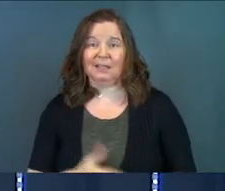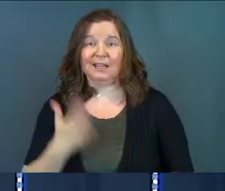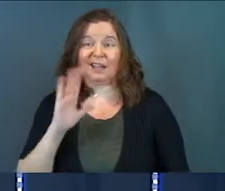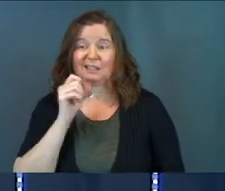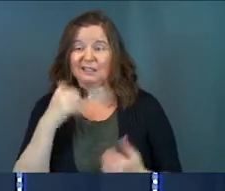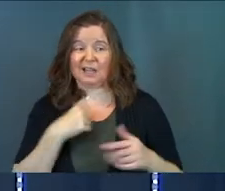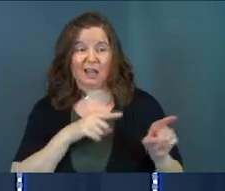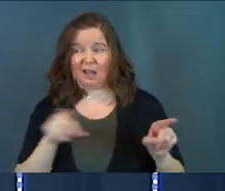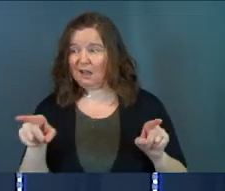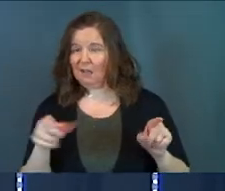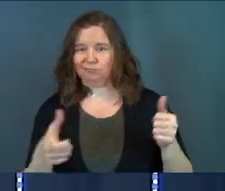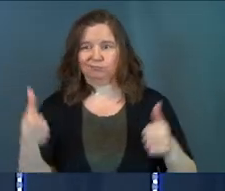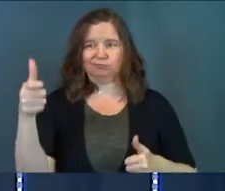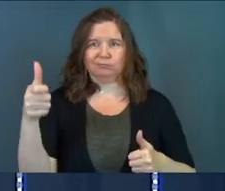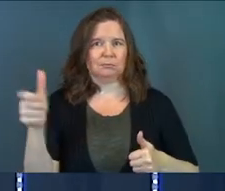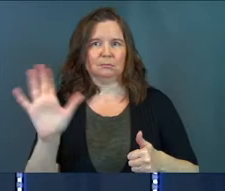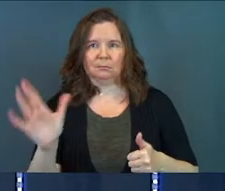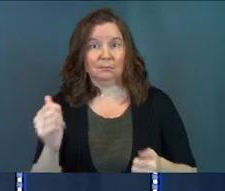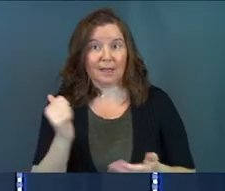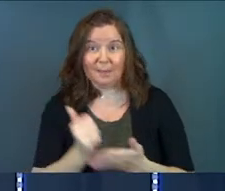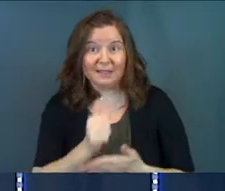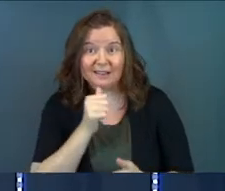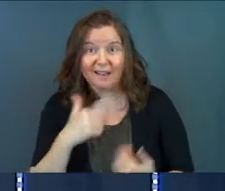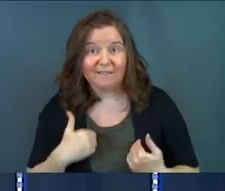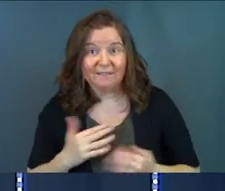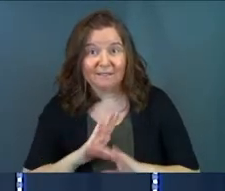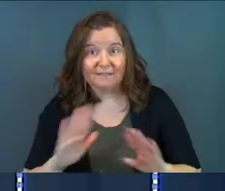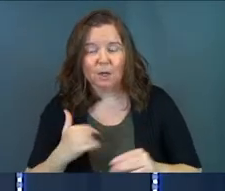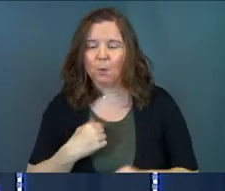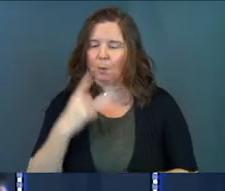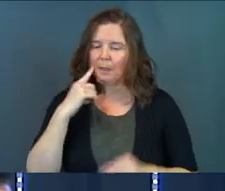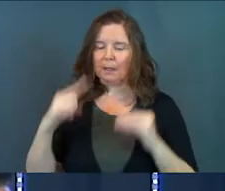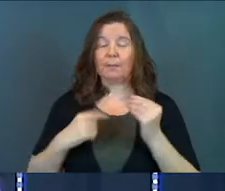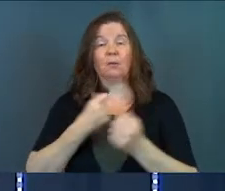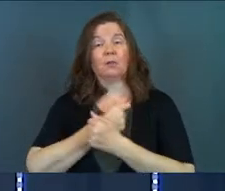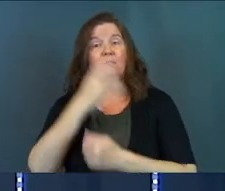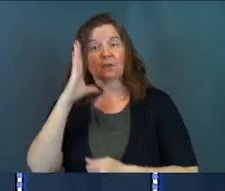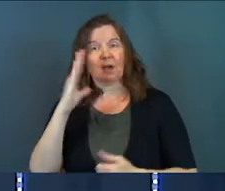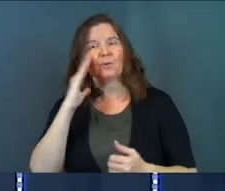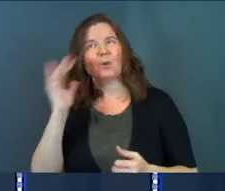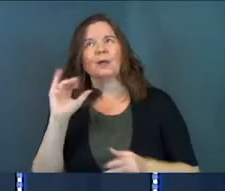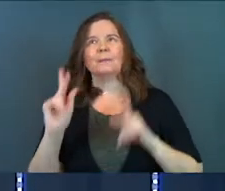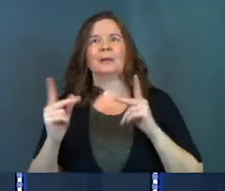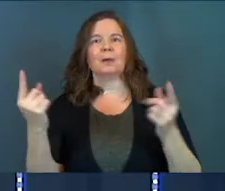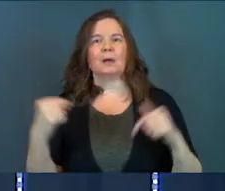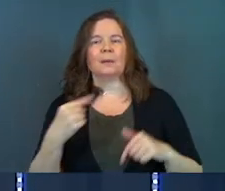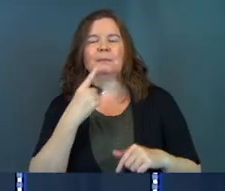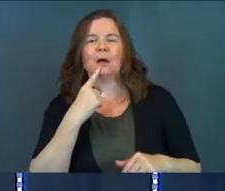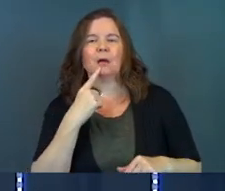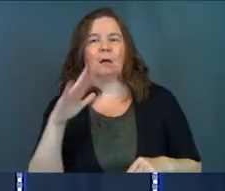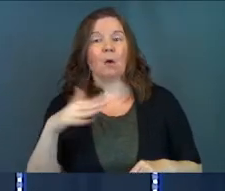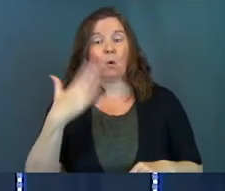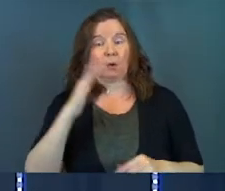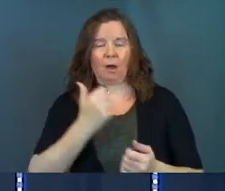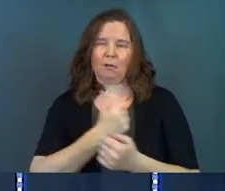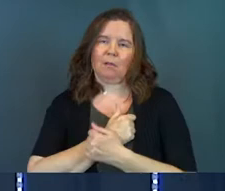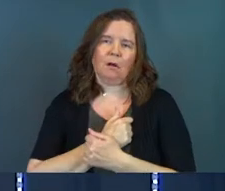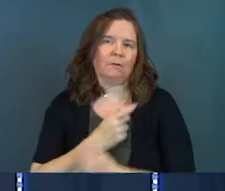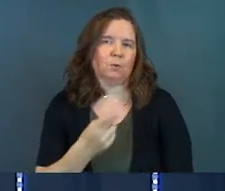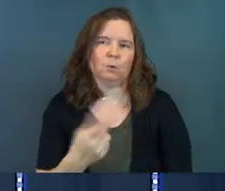God does not have favorites. Amen? Like, we think about the love of God. You know, like, people come and they say, God loves